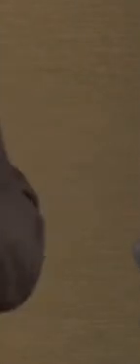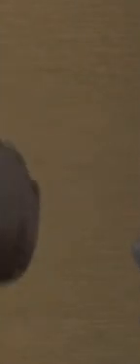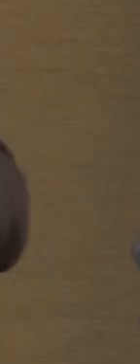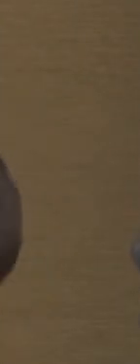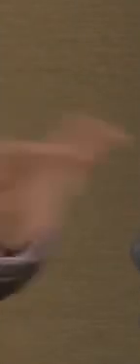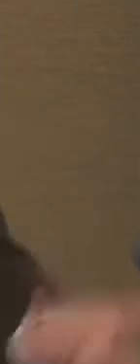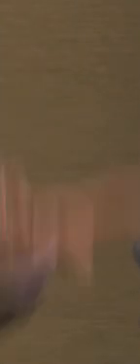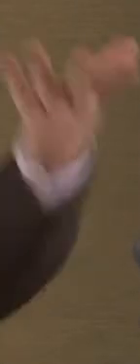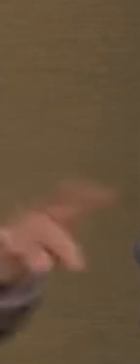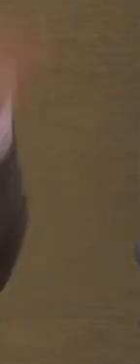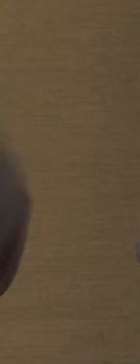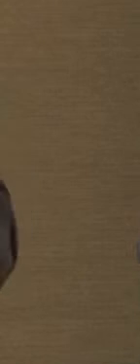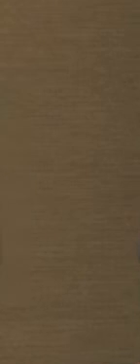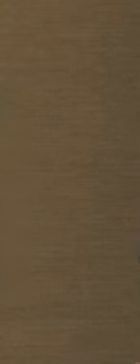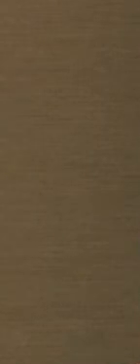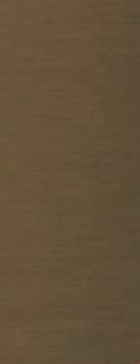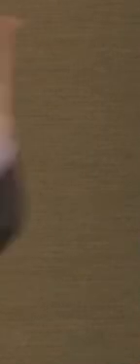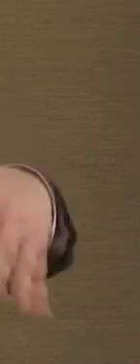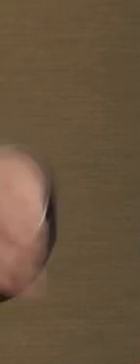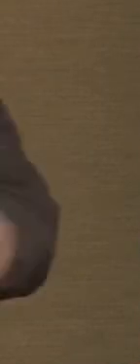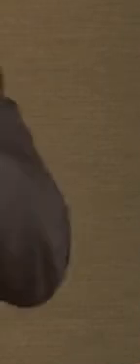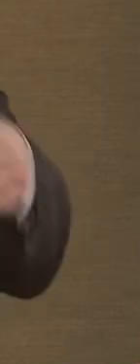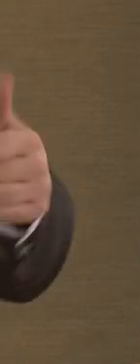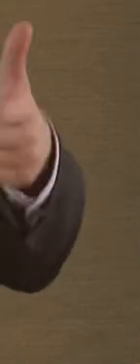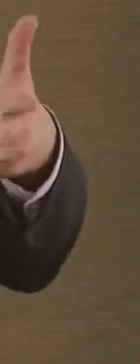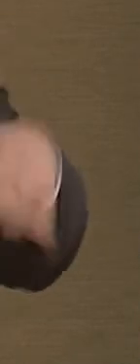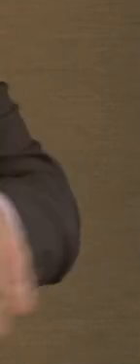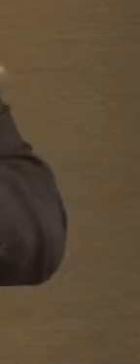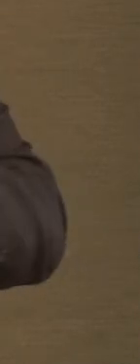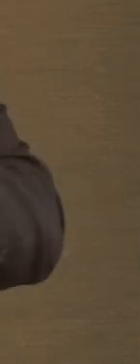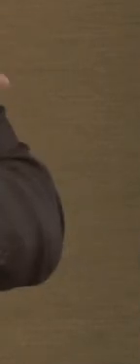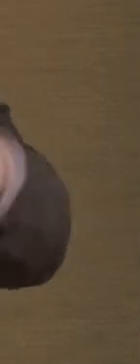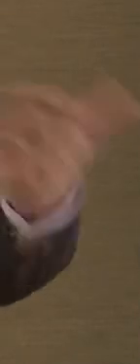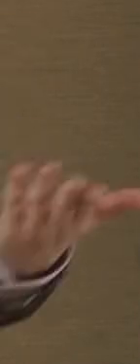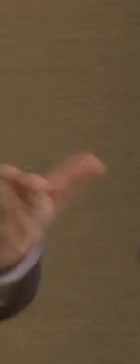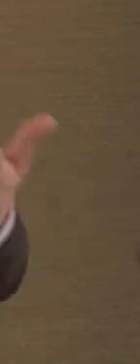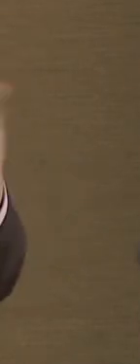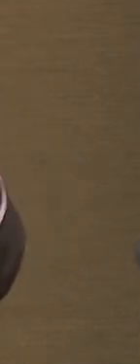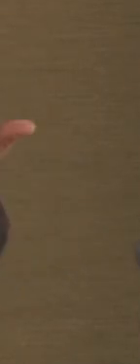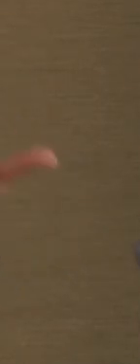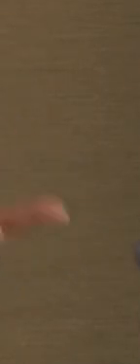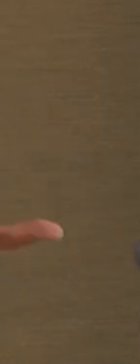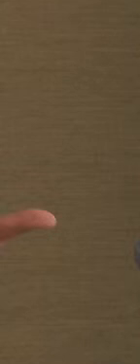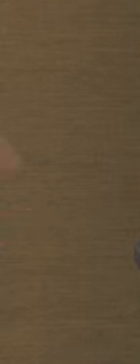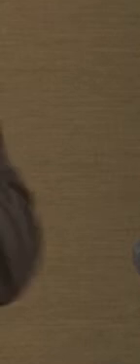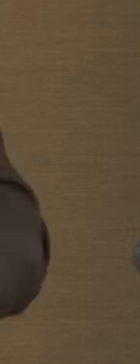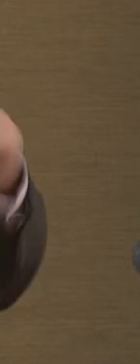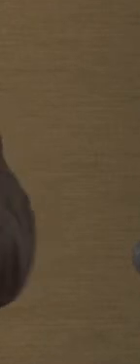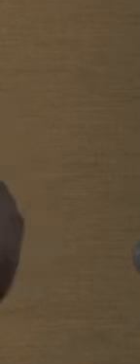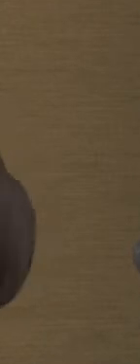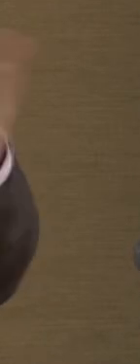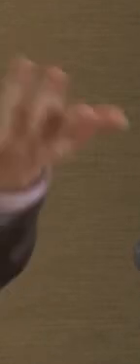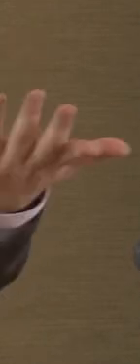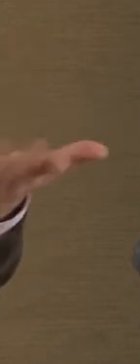like accessibility. Challenges in that, clearly, in the current situation, the